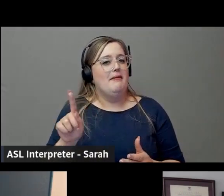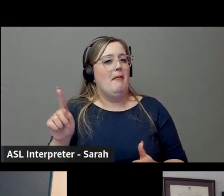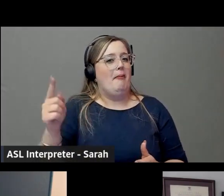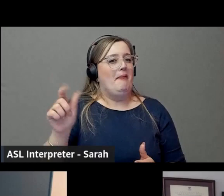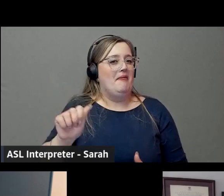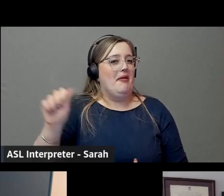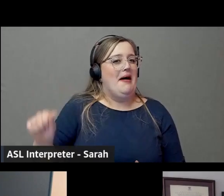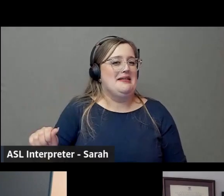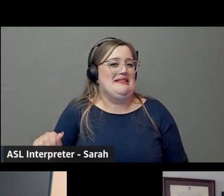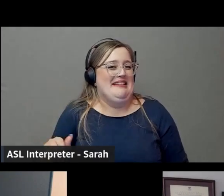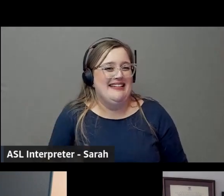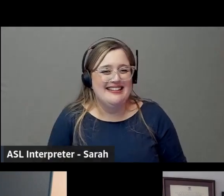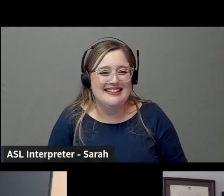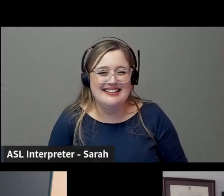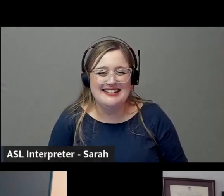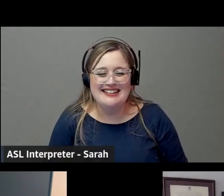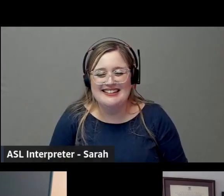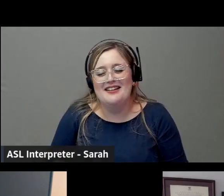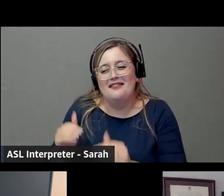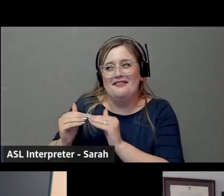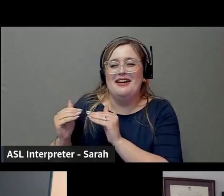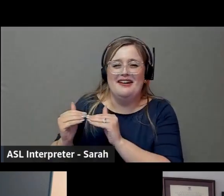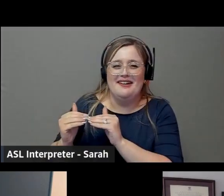Fair enough. But